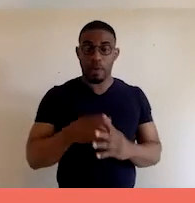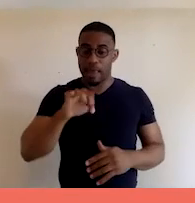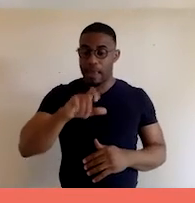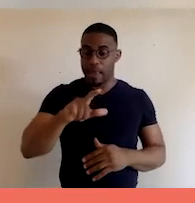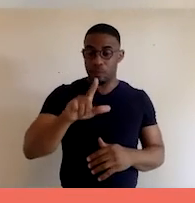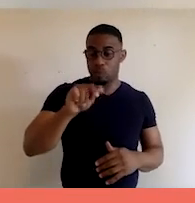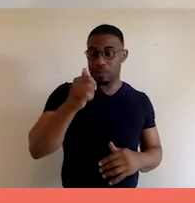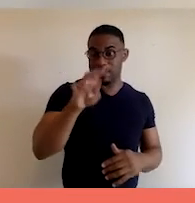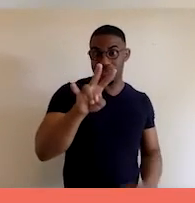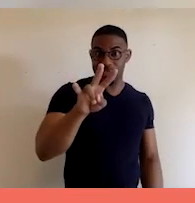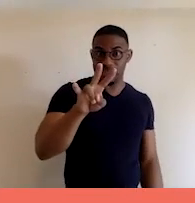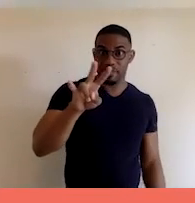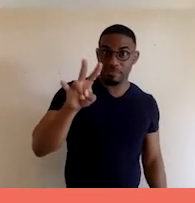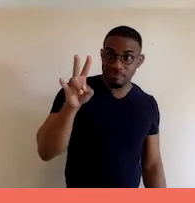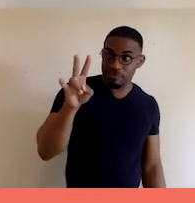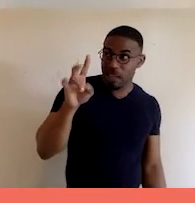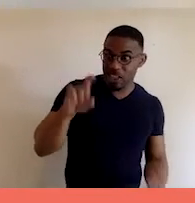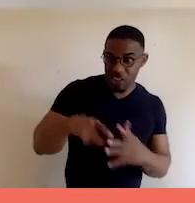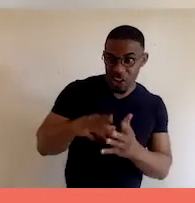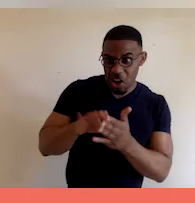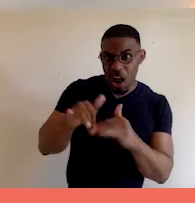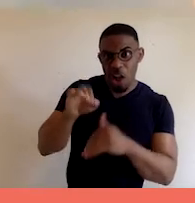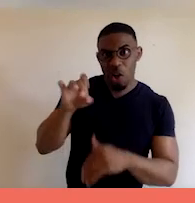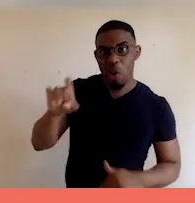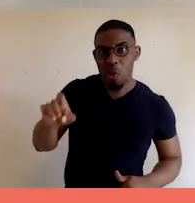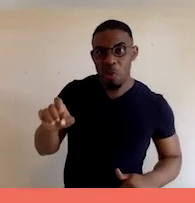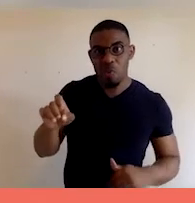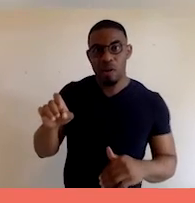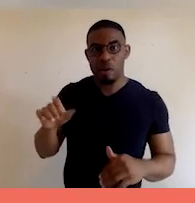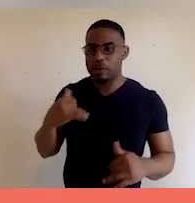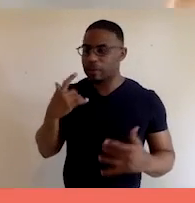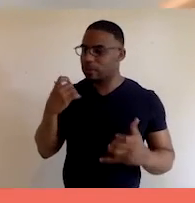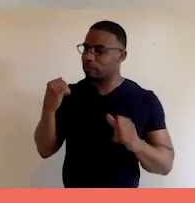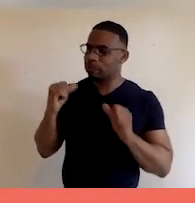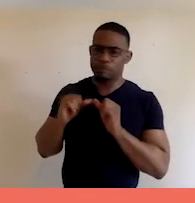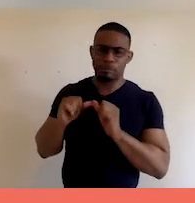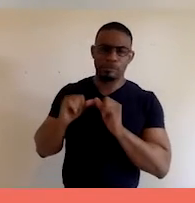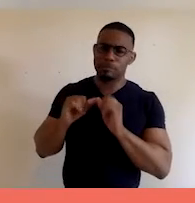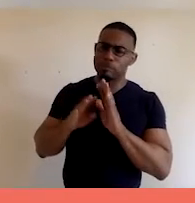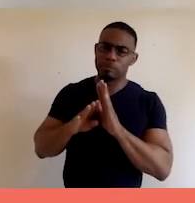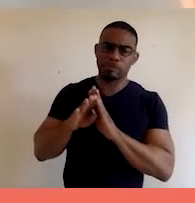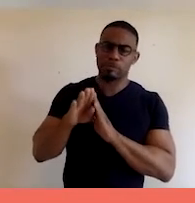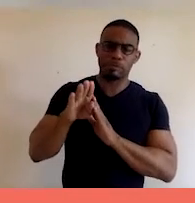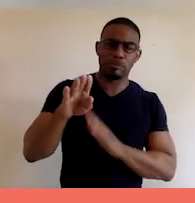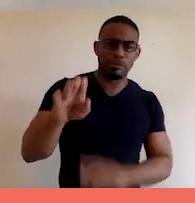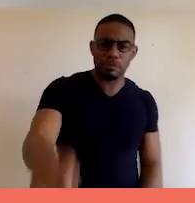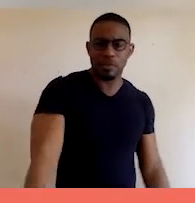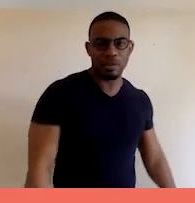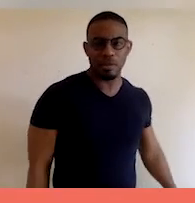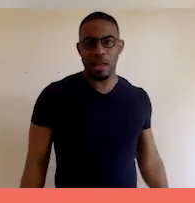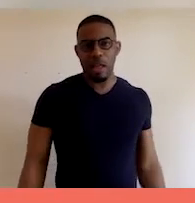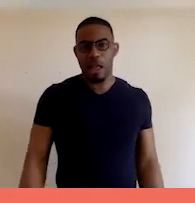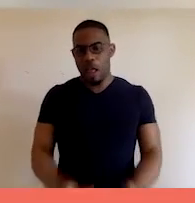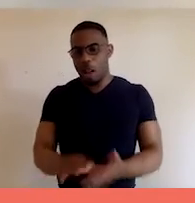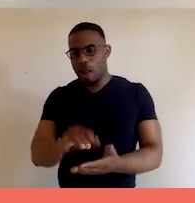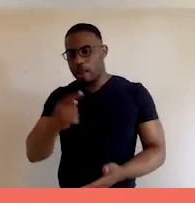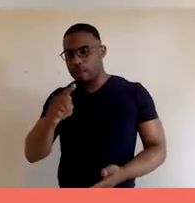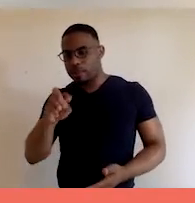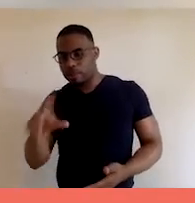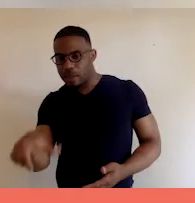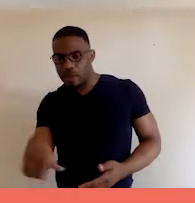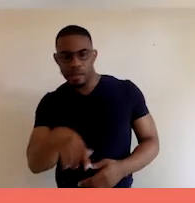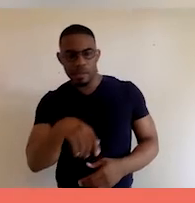of 2017, and I started learning how to code, and I just kept going. And I learned HTML